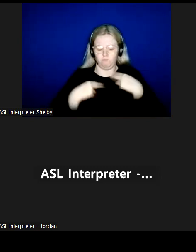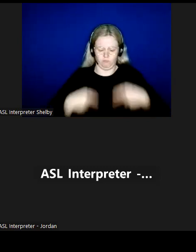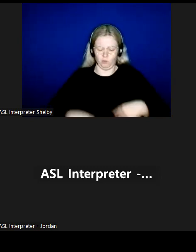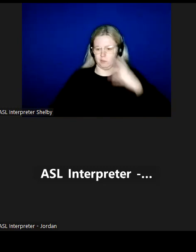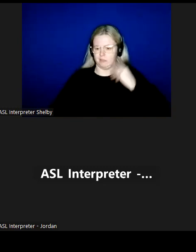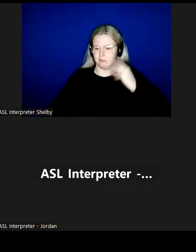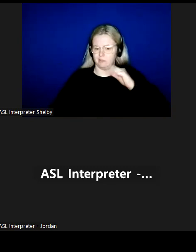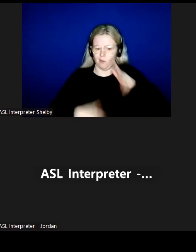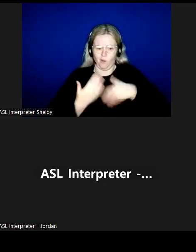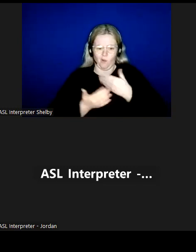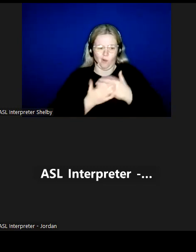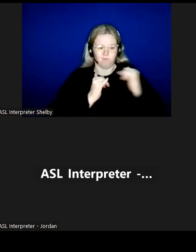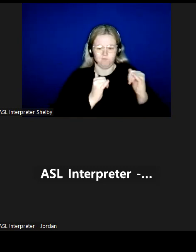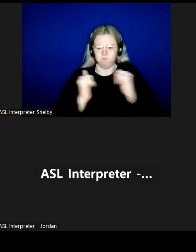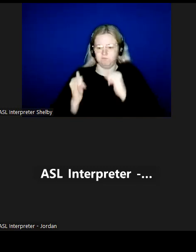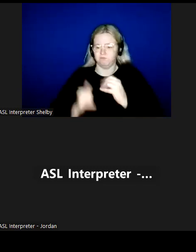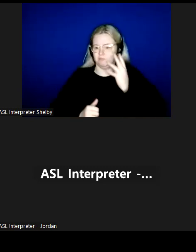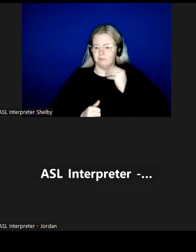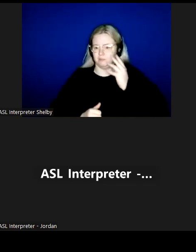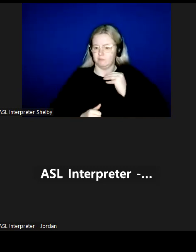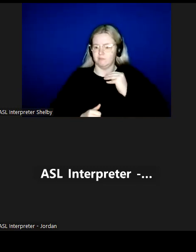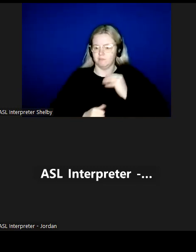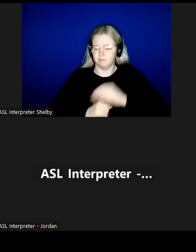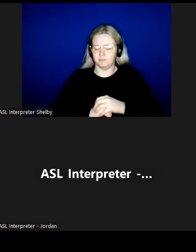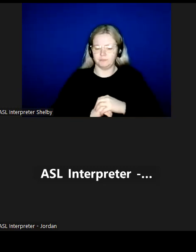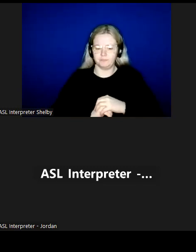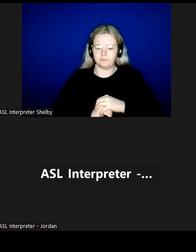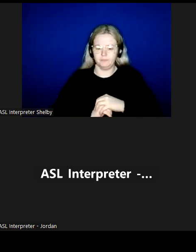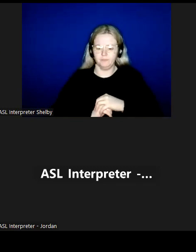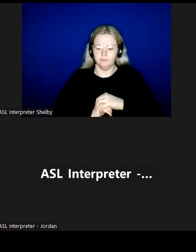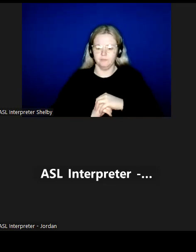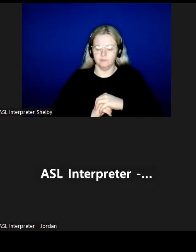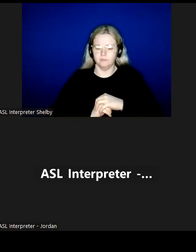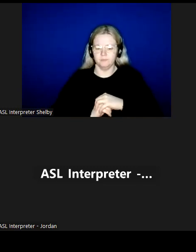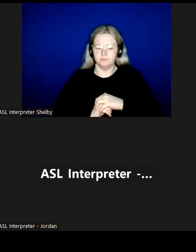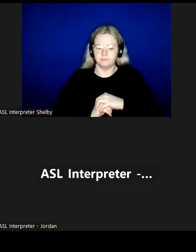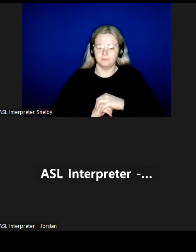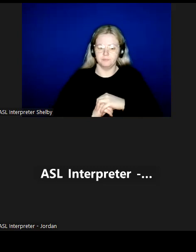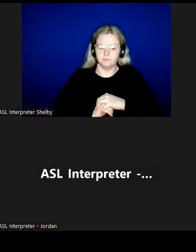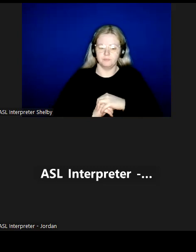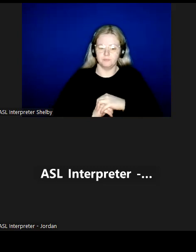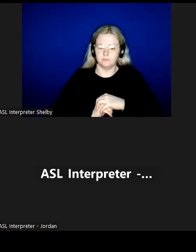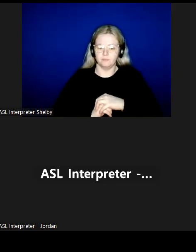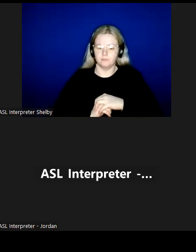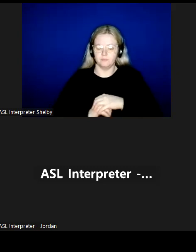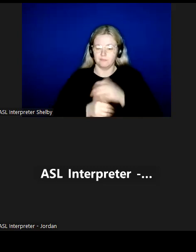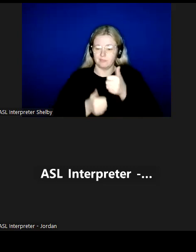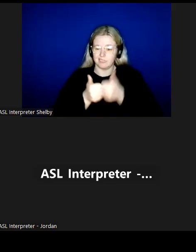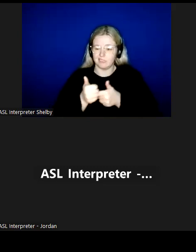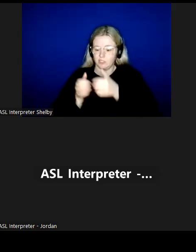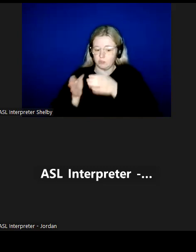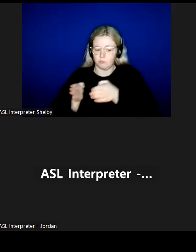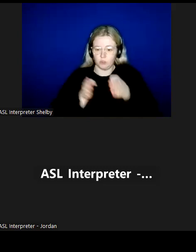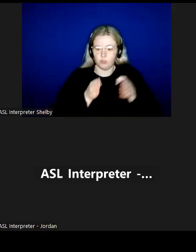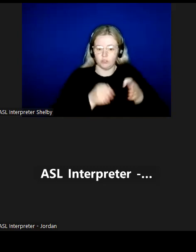to go through at some point in our life. And we all bring our own unique